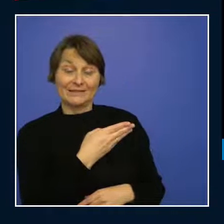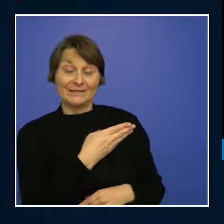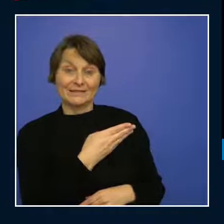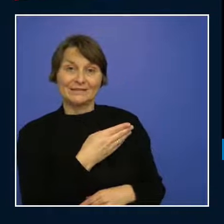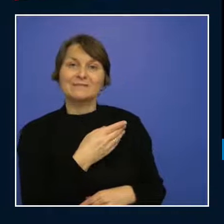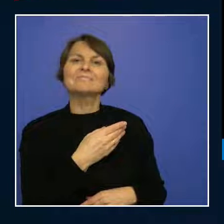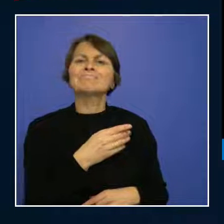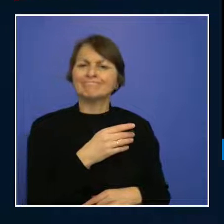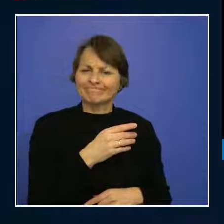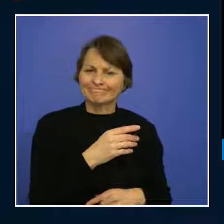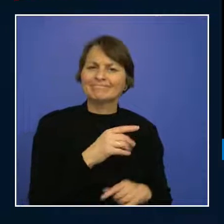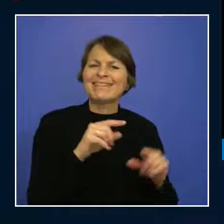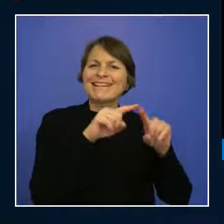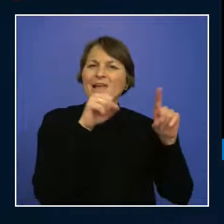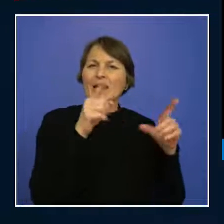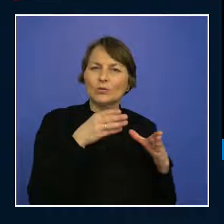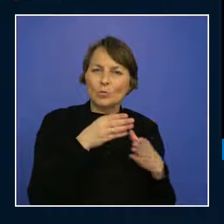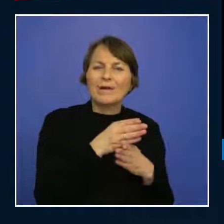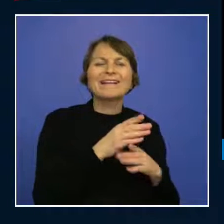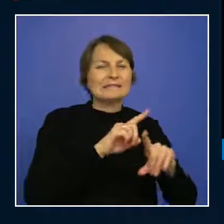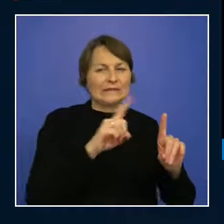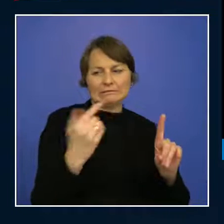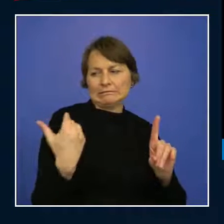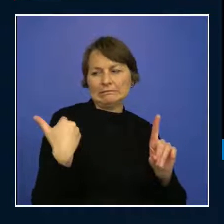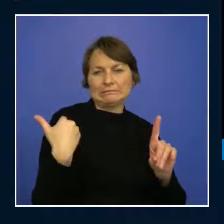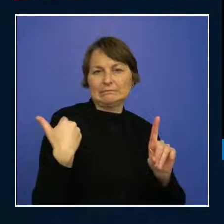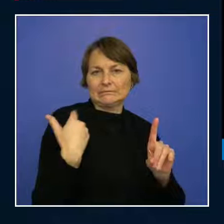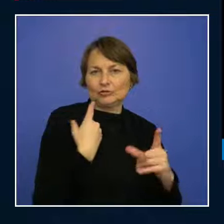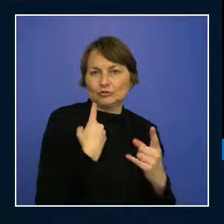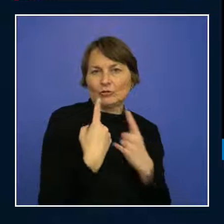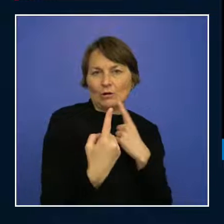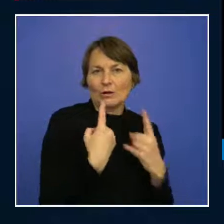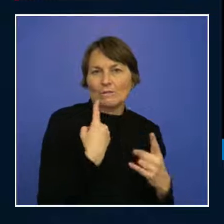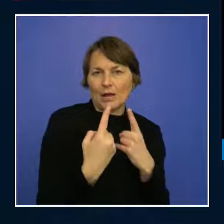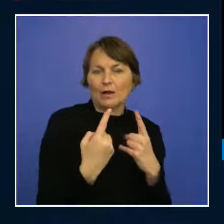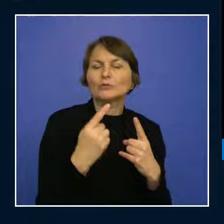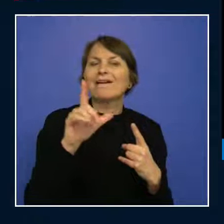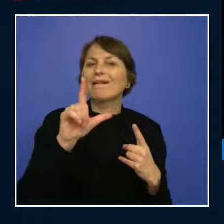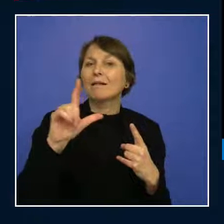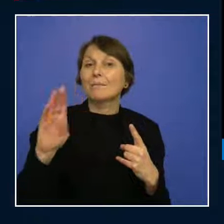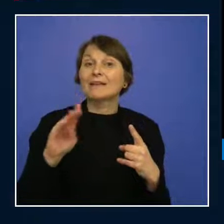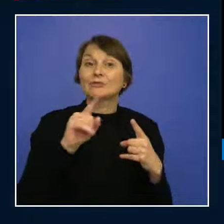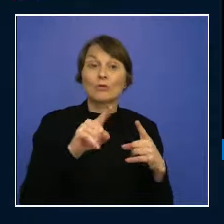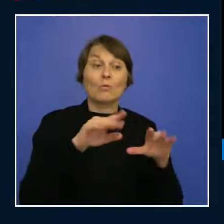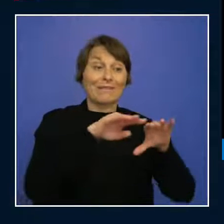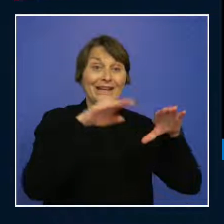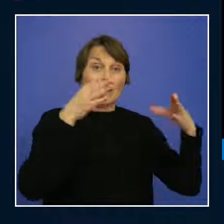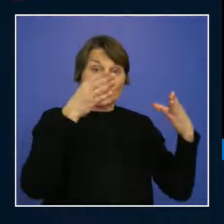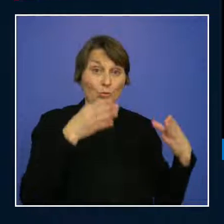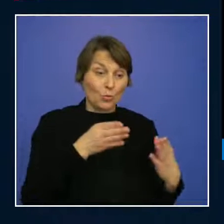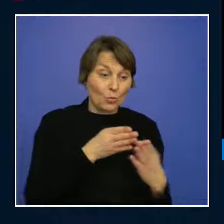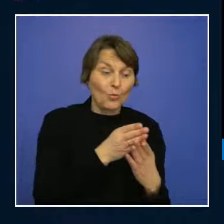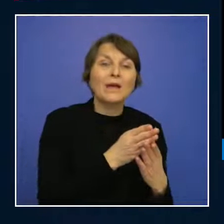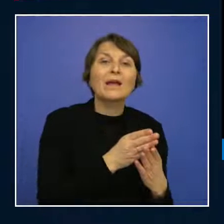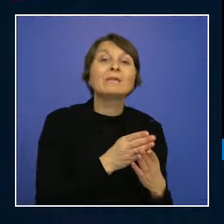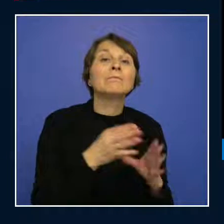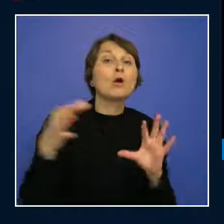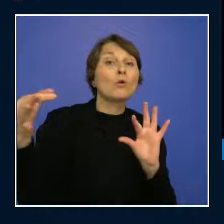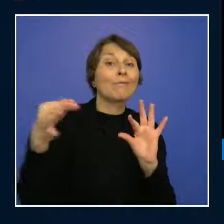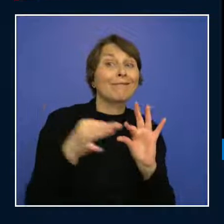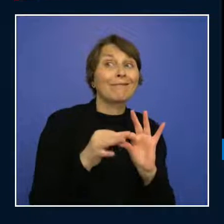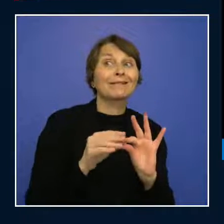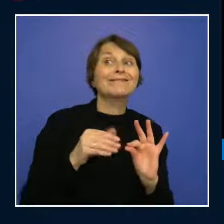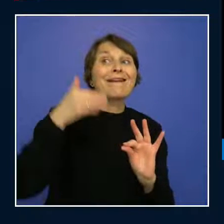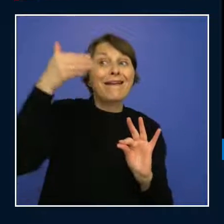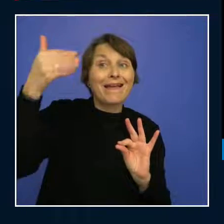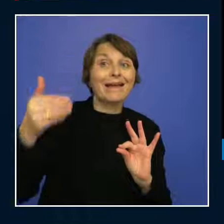differently than the networking load balancer that we just talked about, is the application gateway takes the connection from the end user, actually terminates